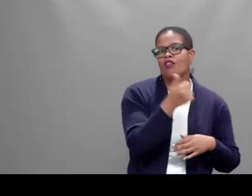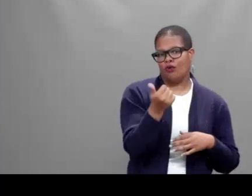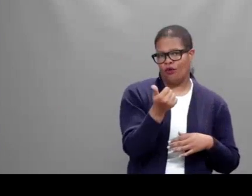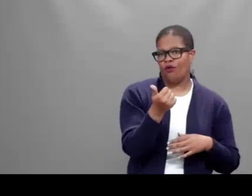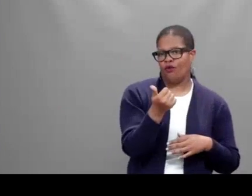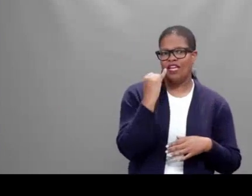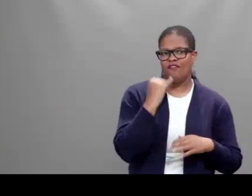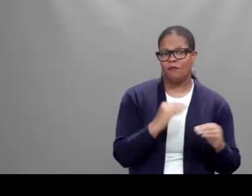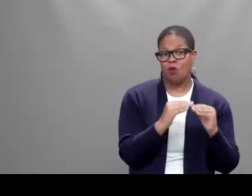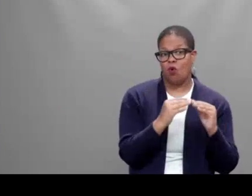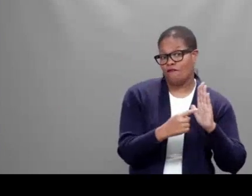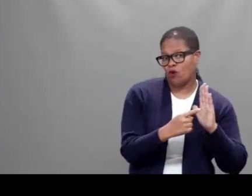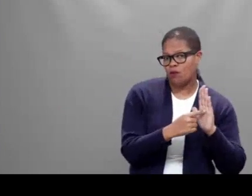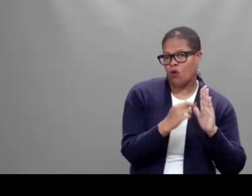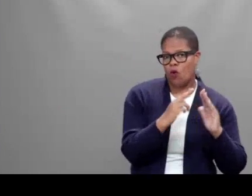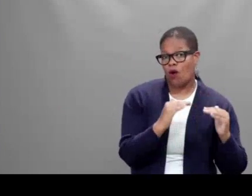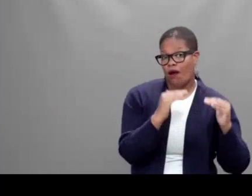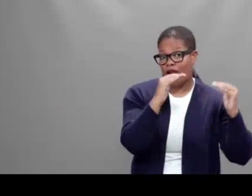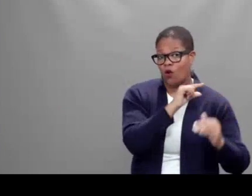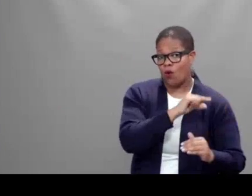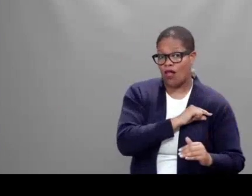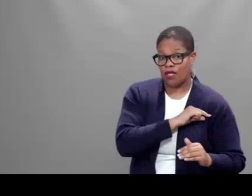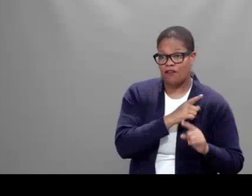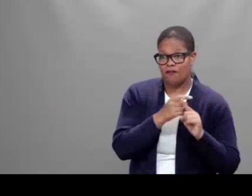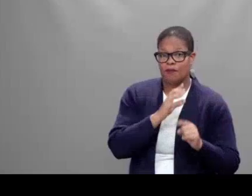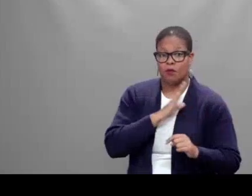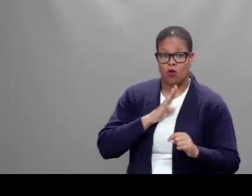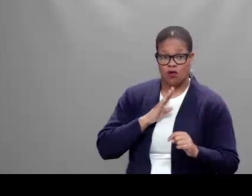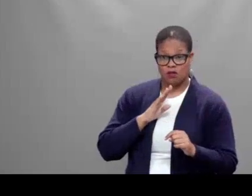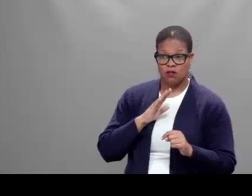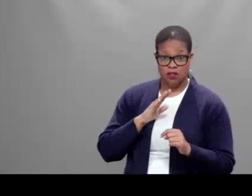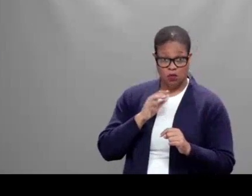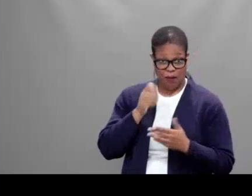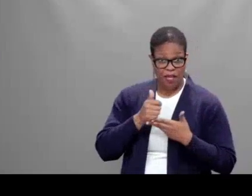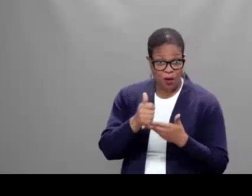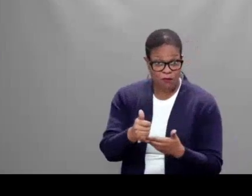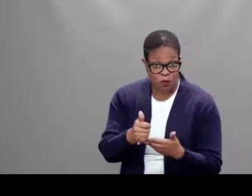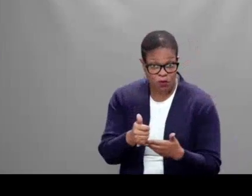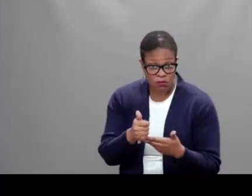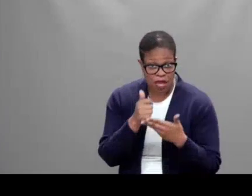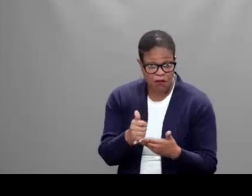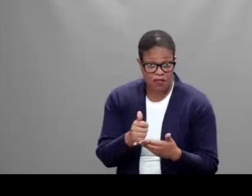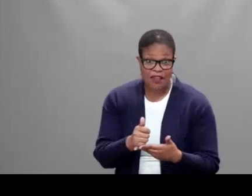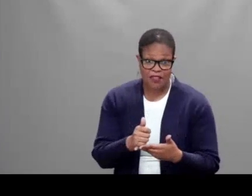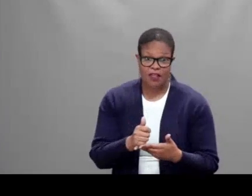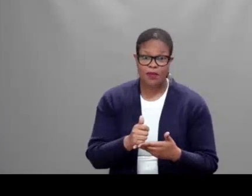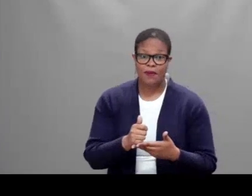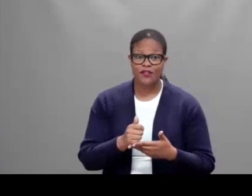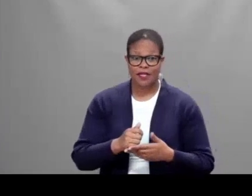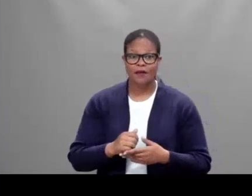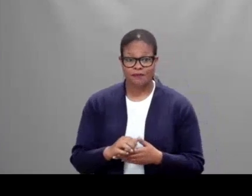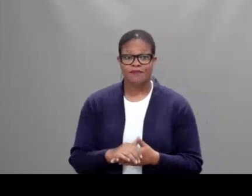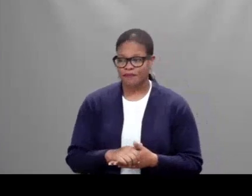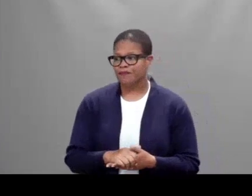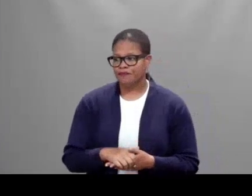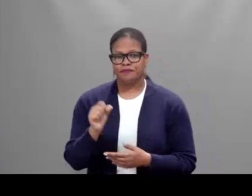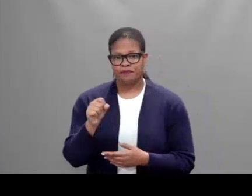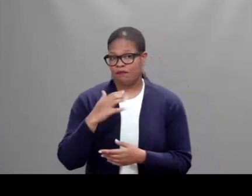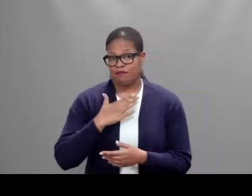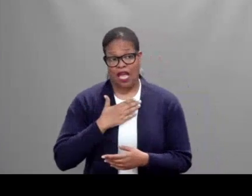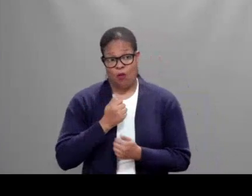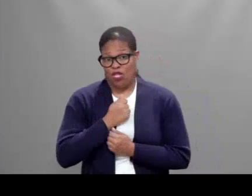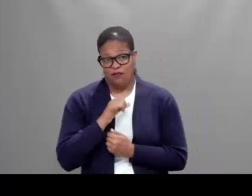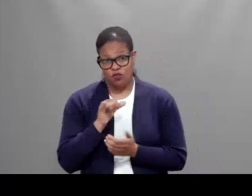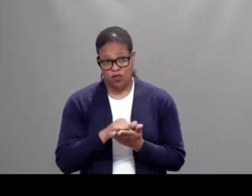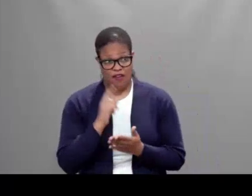they're more affordable or higher quality from the board's perspective. Would that be helpful to board members? I I think think so. it'd be better. Yeah, I would